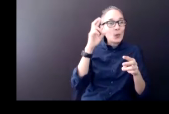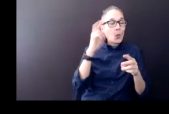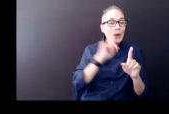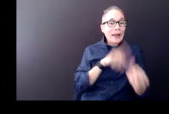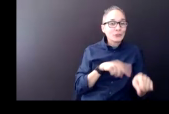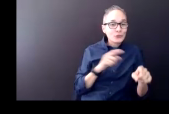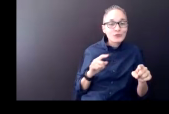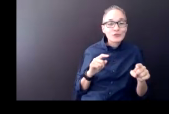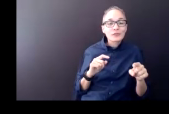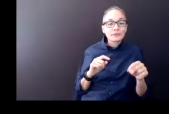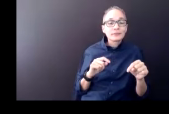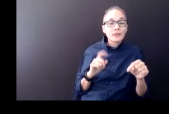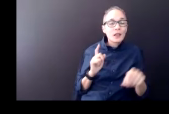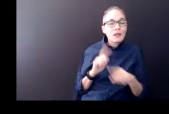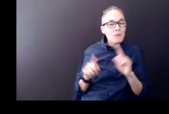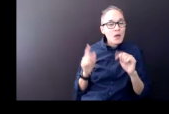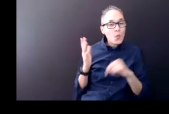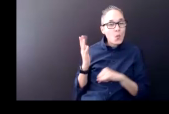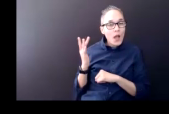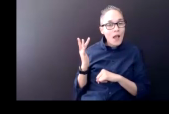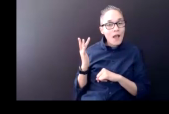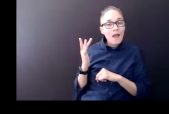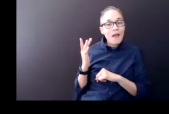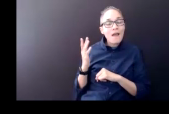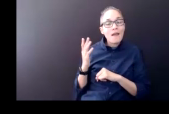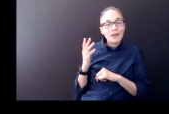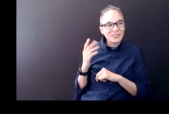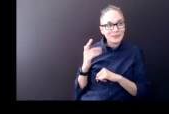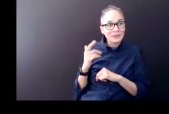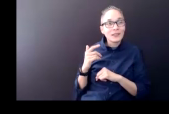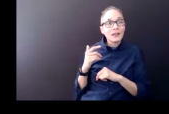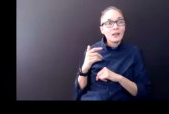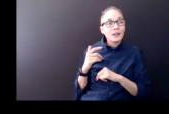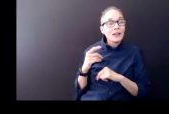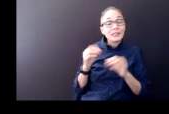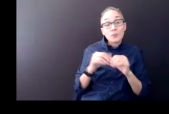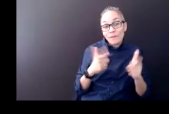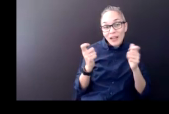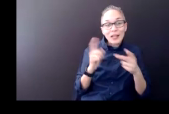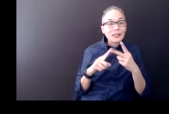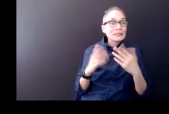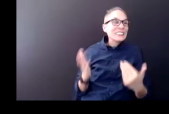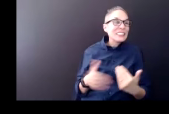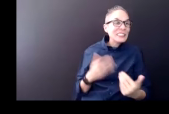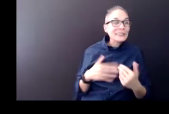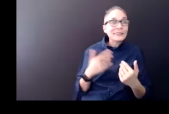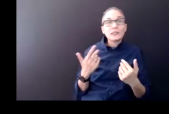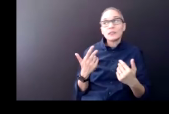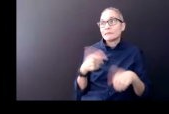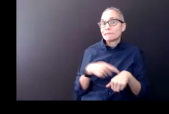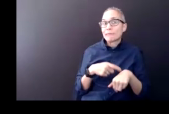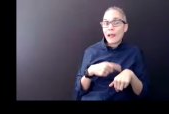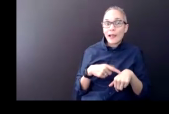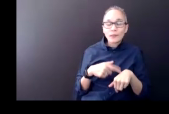share. And so again, why I think Brianna touched to those, before. It's faster, it's easier. You have a tight